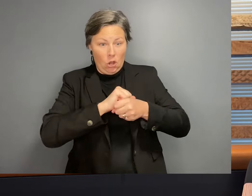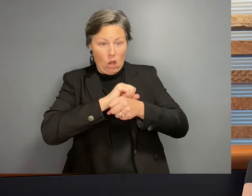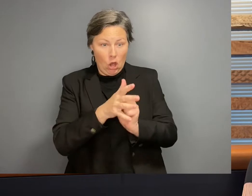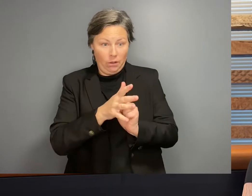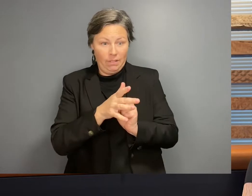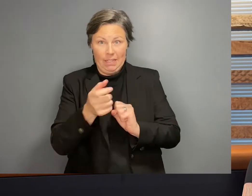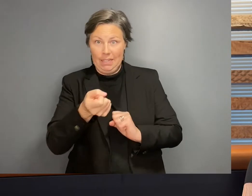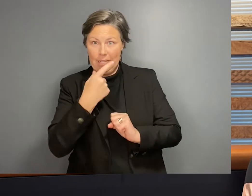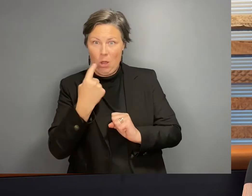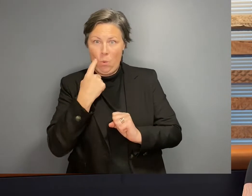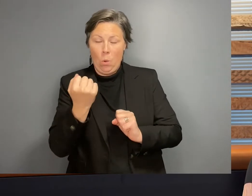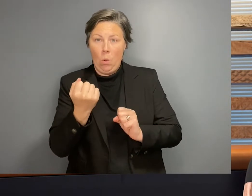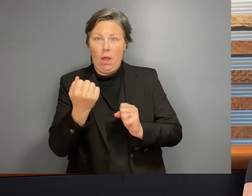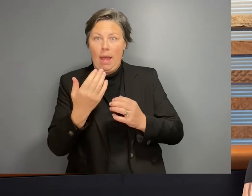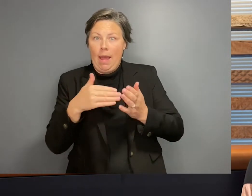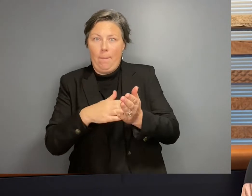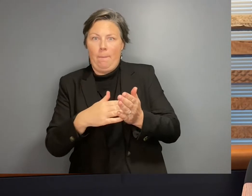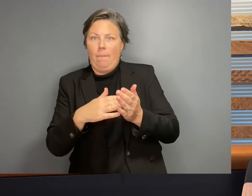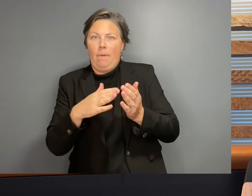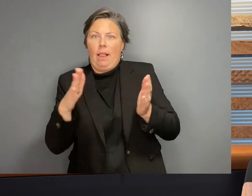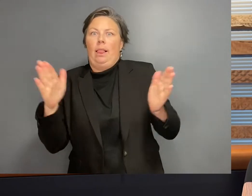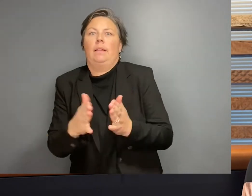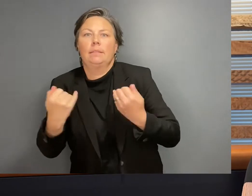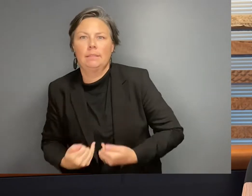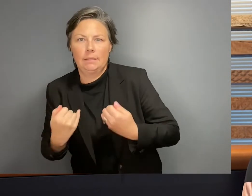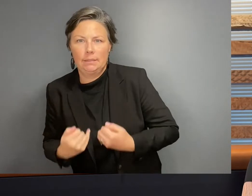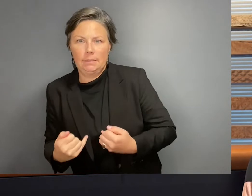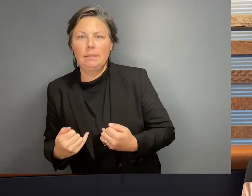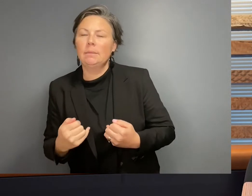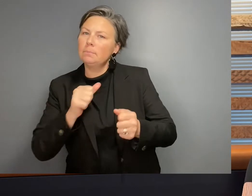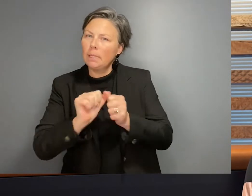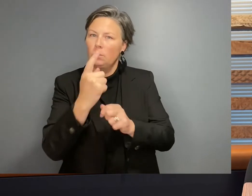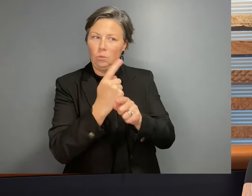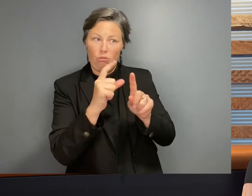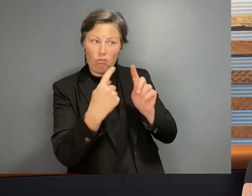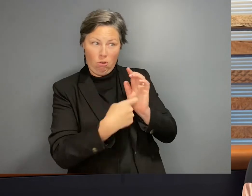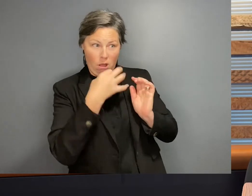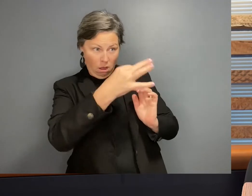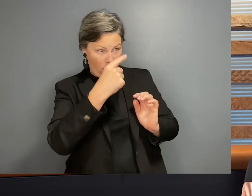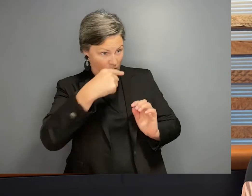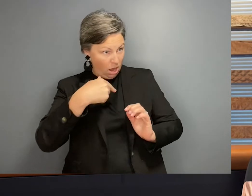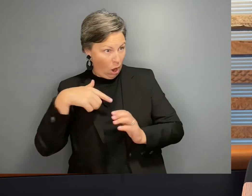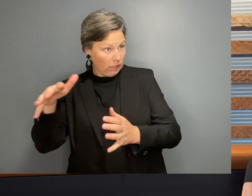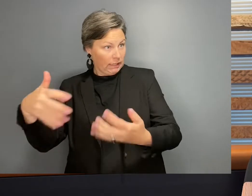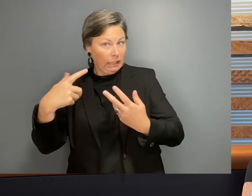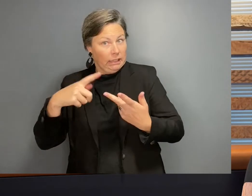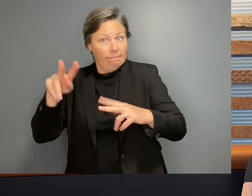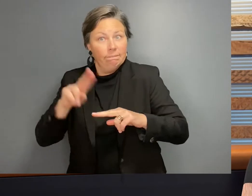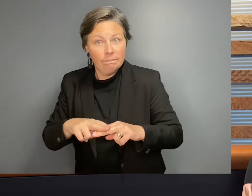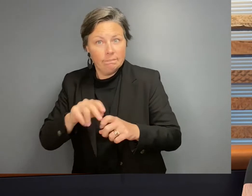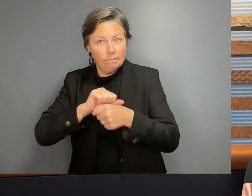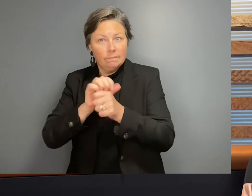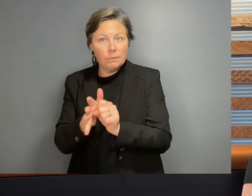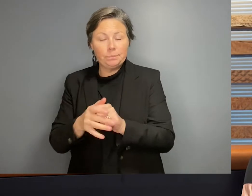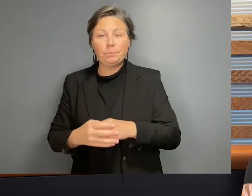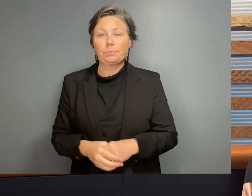at health.gov.au and, as I said, talk to your doctor about eligibility. Preparing for winter